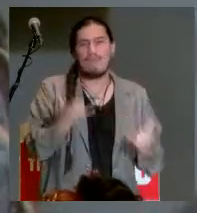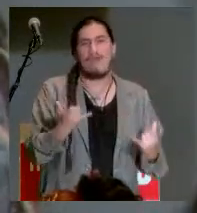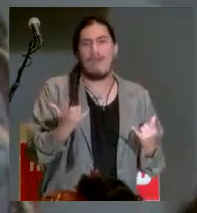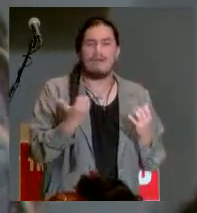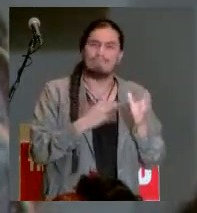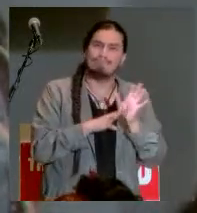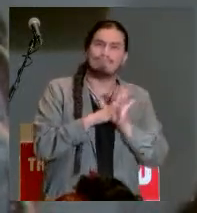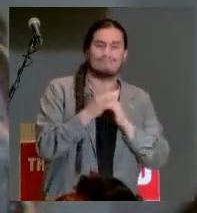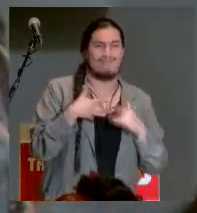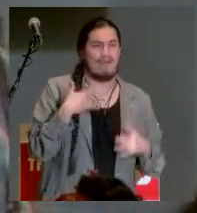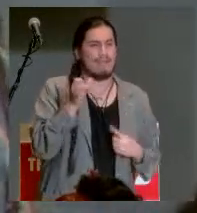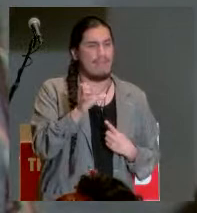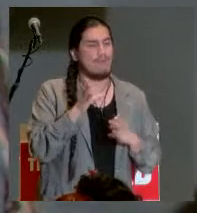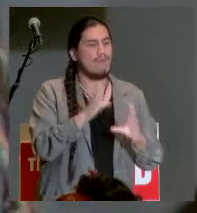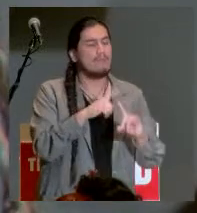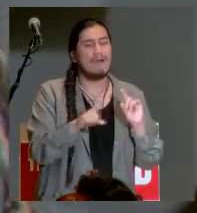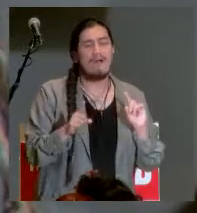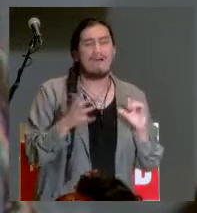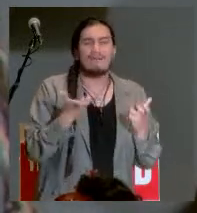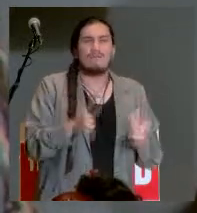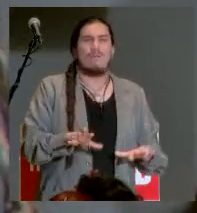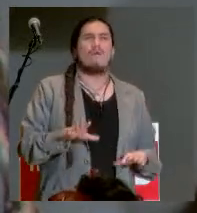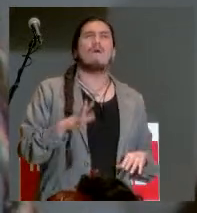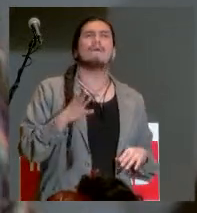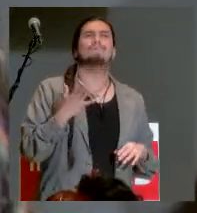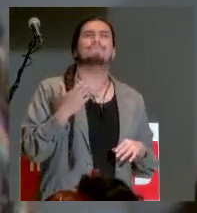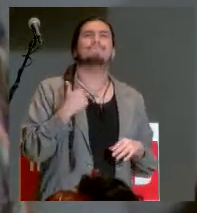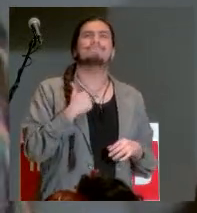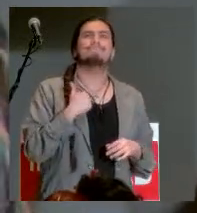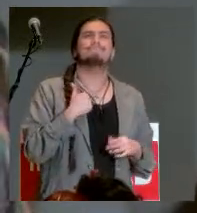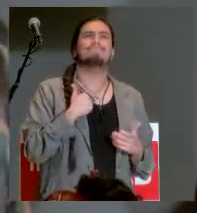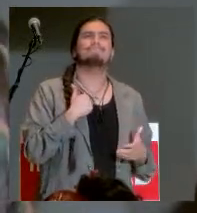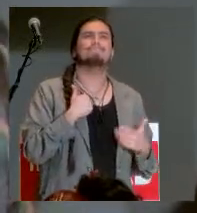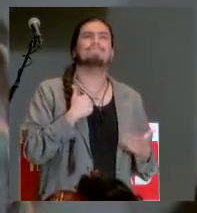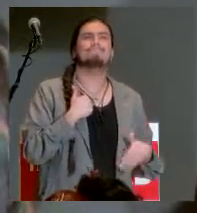But I didn't want to, I was actually